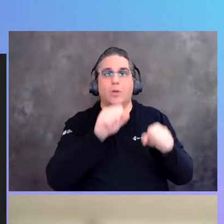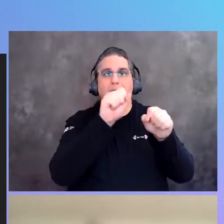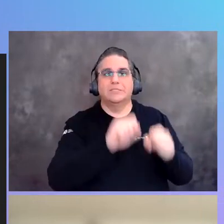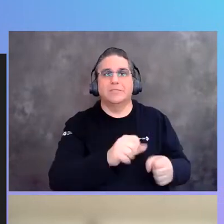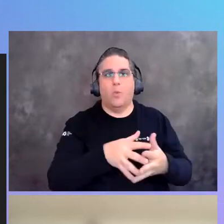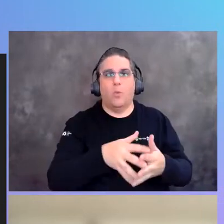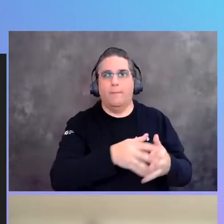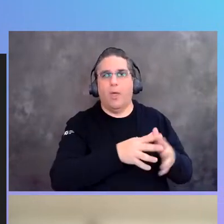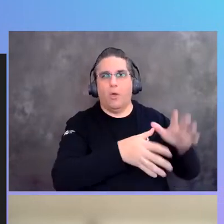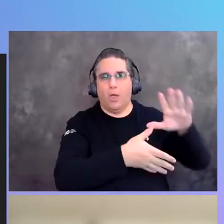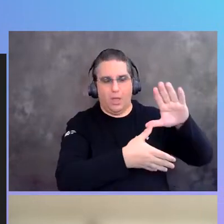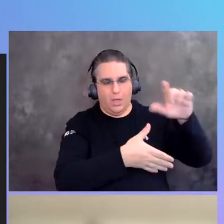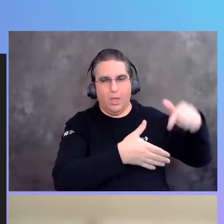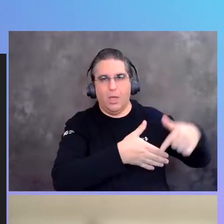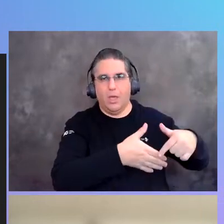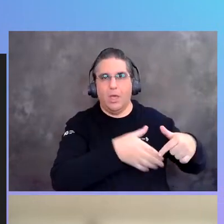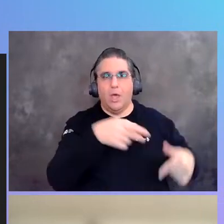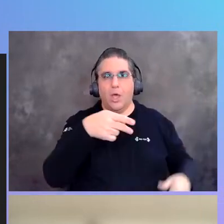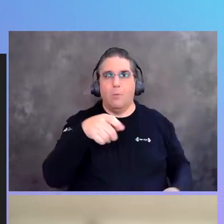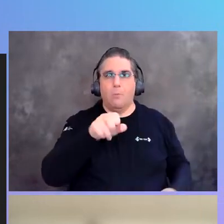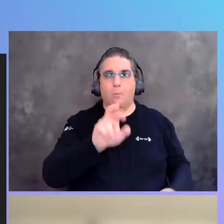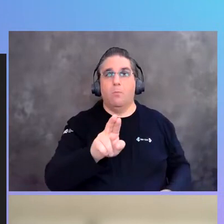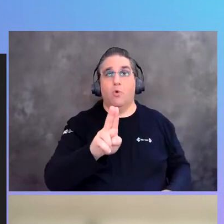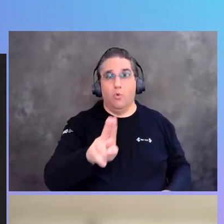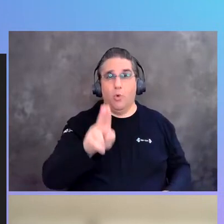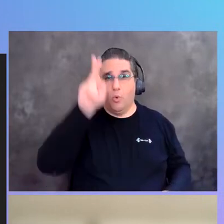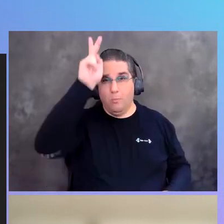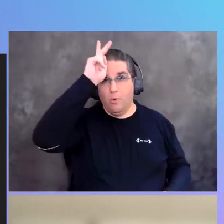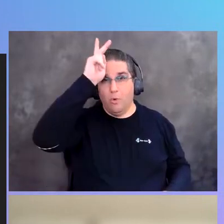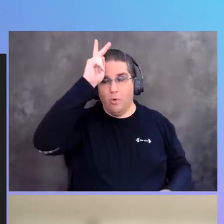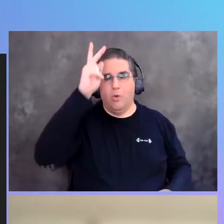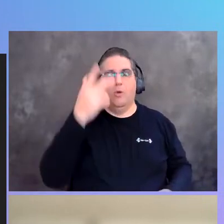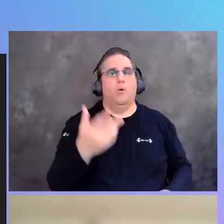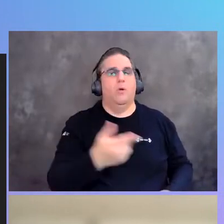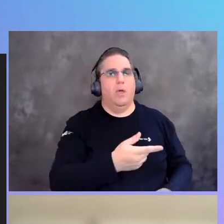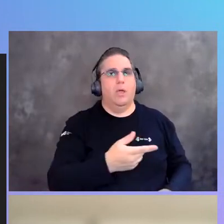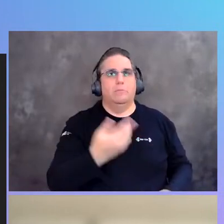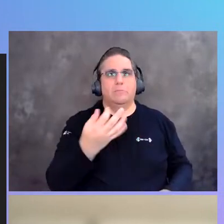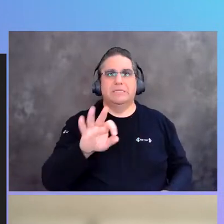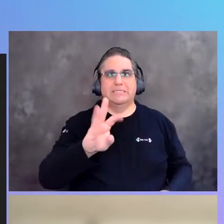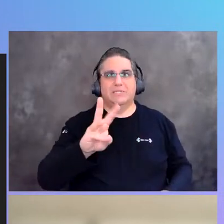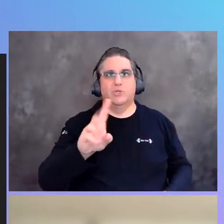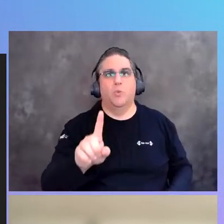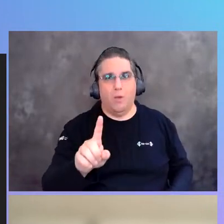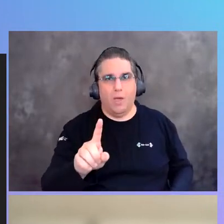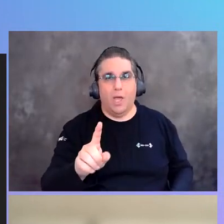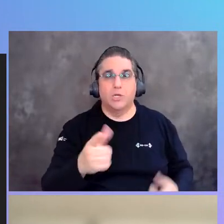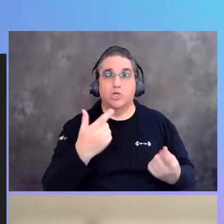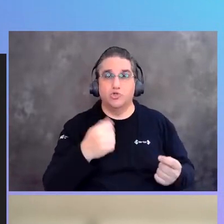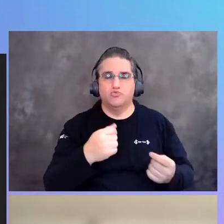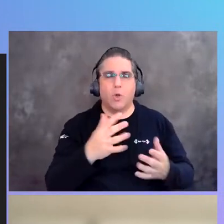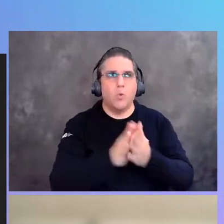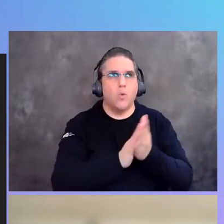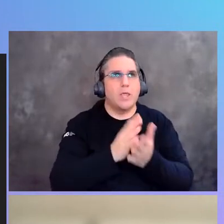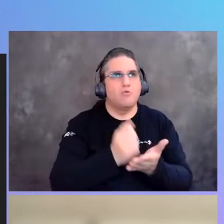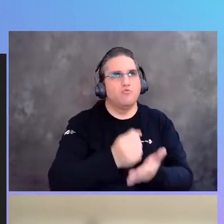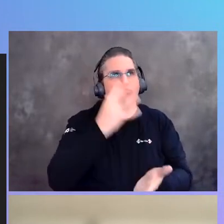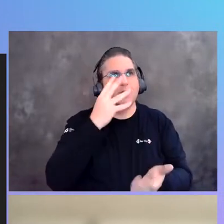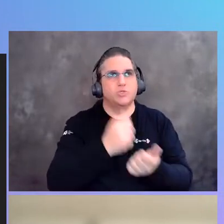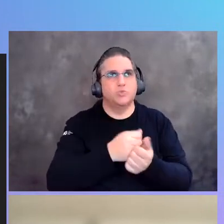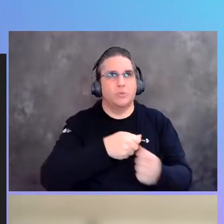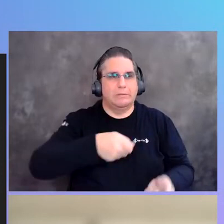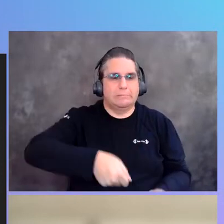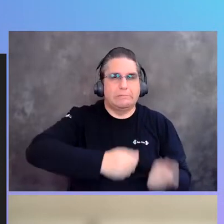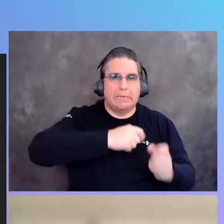in 1861. So he dreamt of unlimited wealth in all the unmined minerals and what he could do to help support